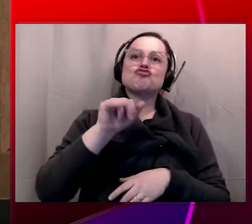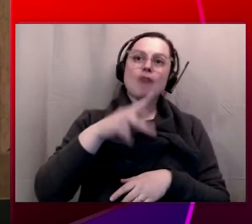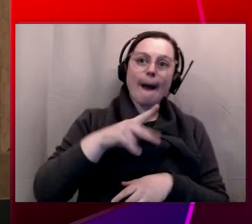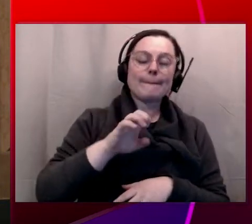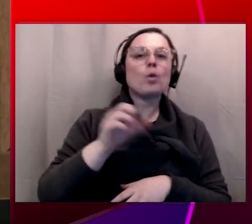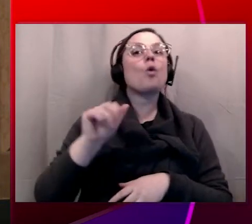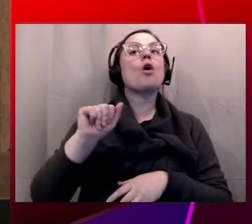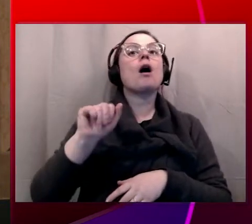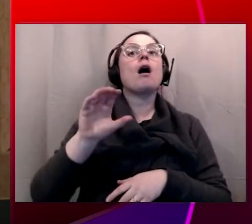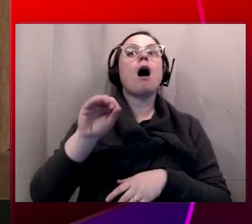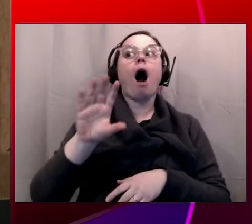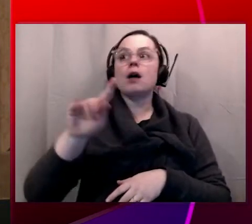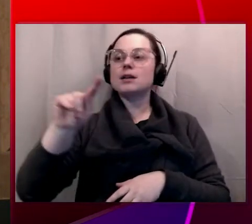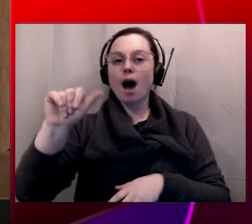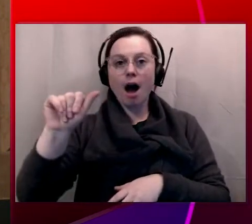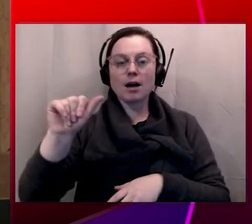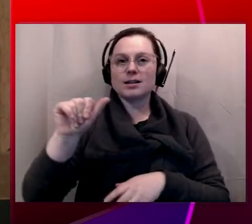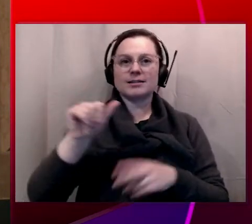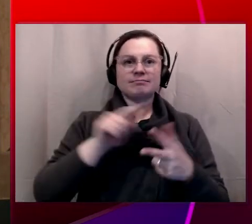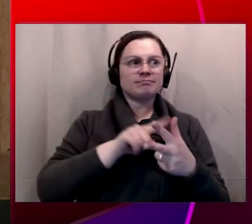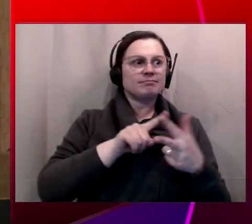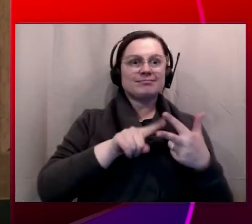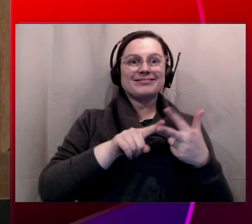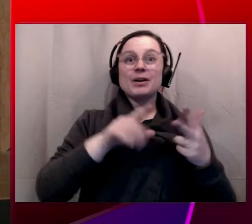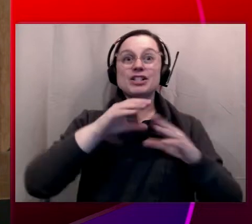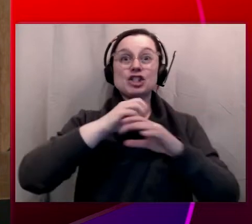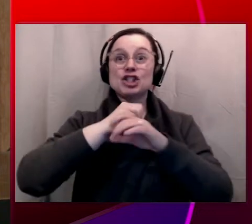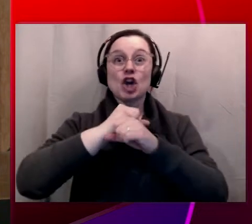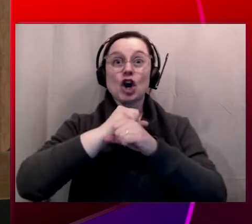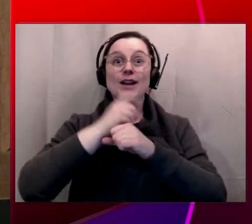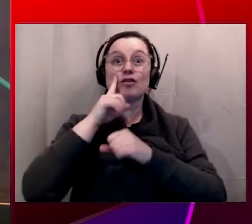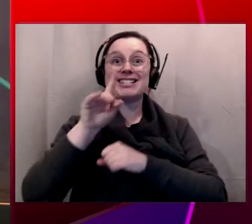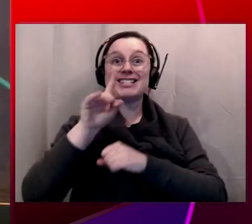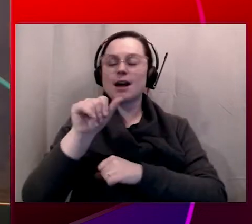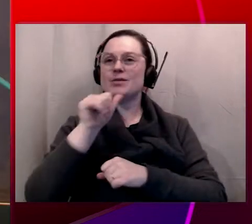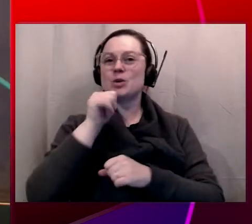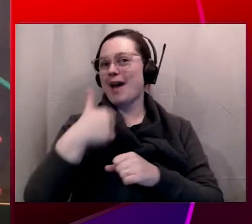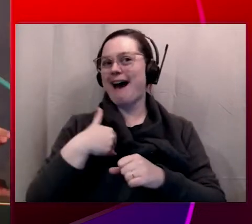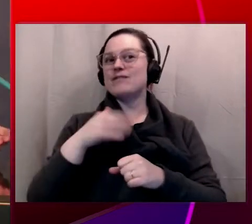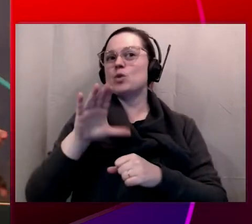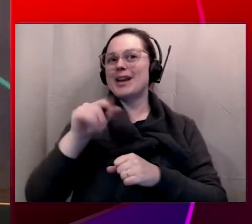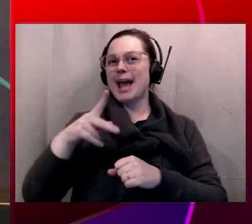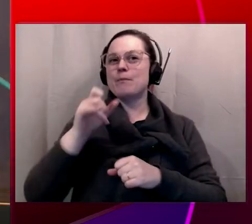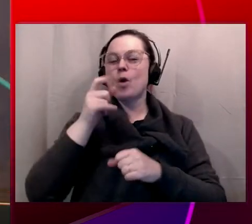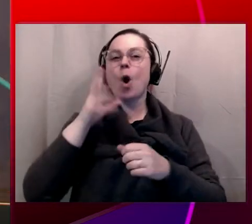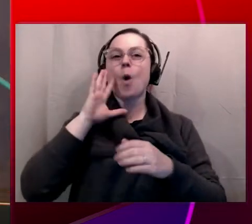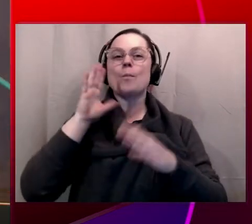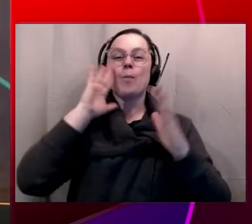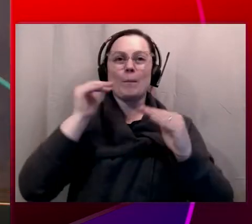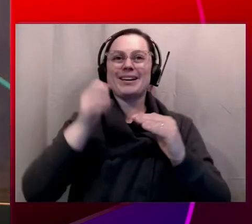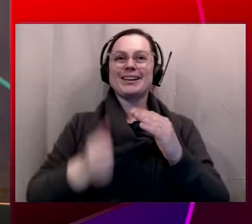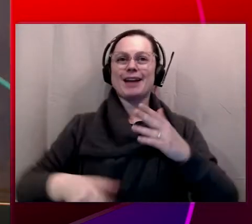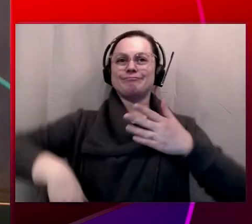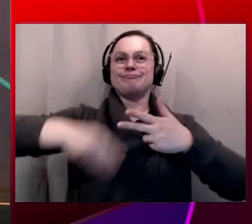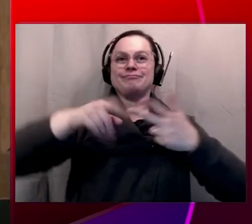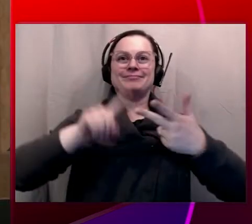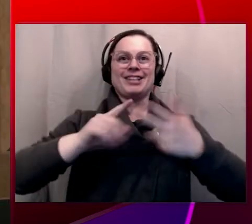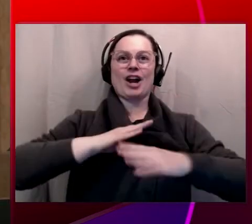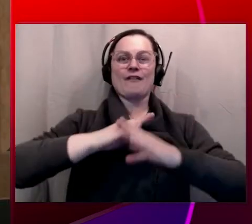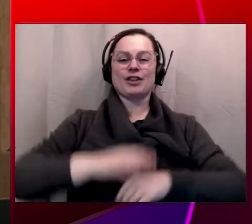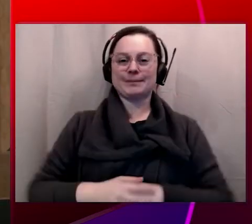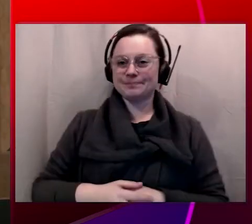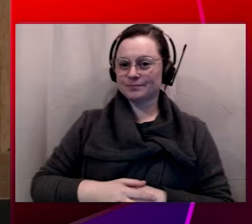but we don't have that for data security today. So we hope Cape can fill that gap. Yeah, we see people all the time, like no one's going to use your application because you